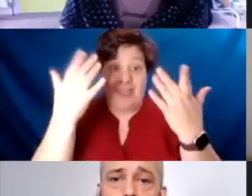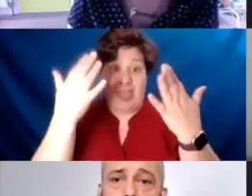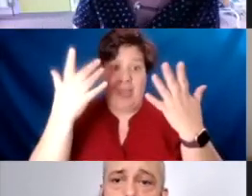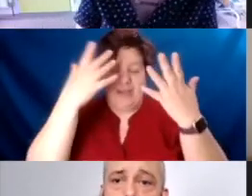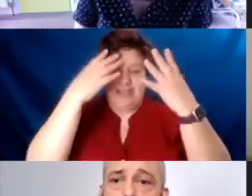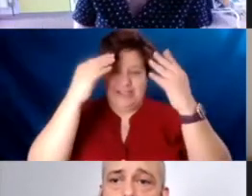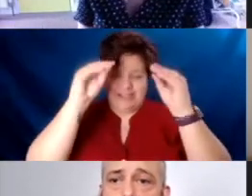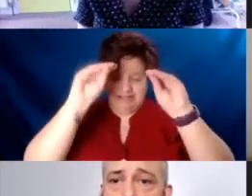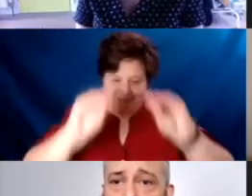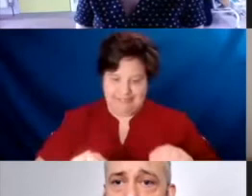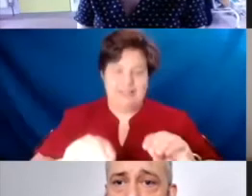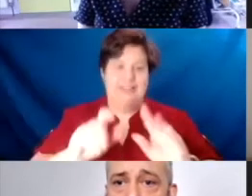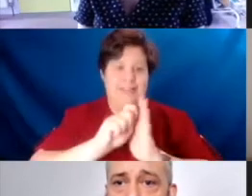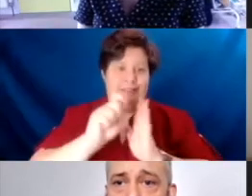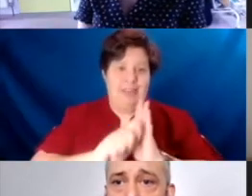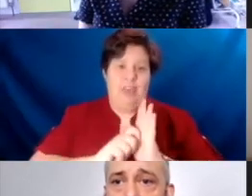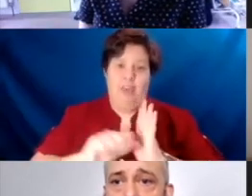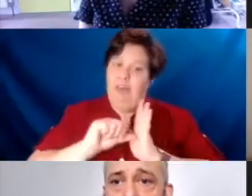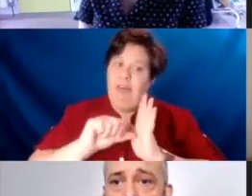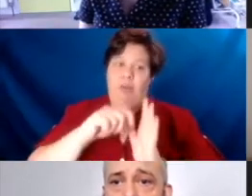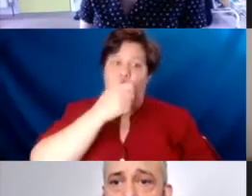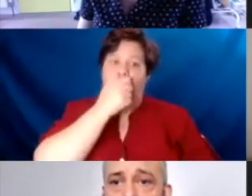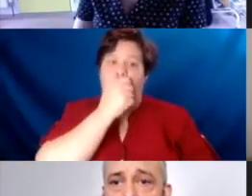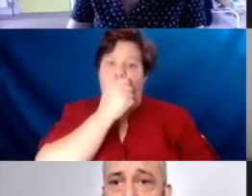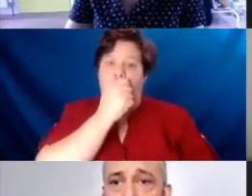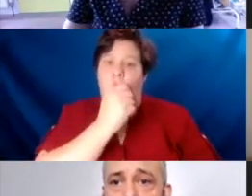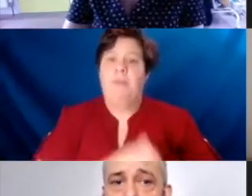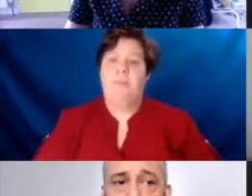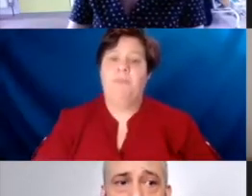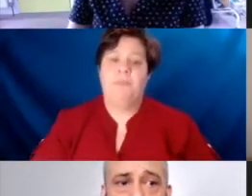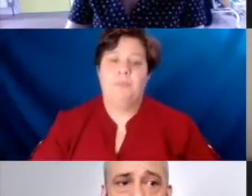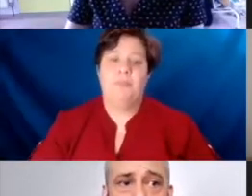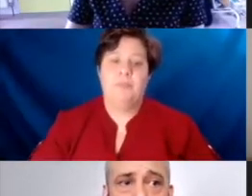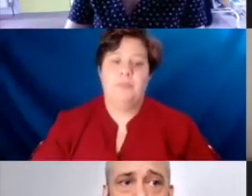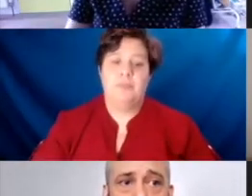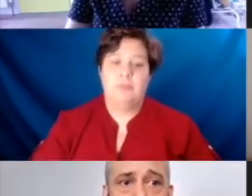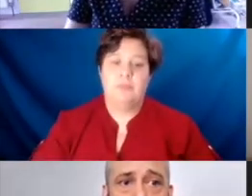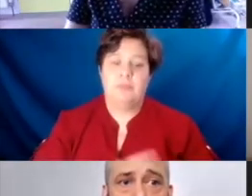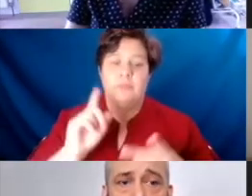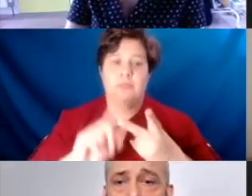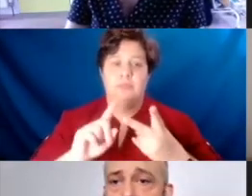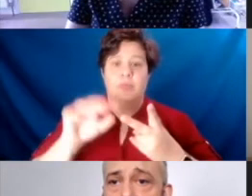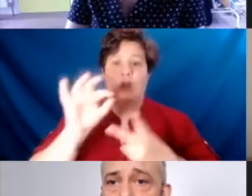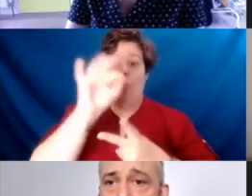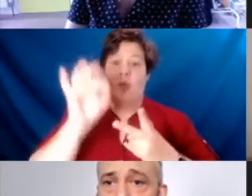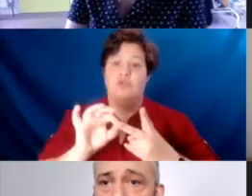the application. Which is not funny, but really hard. The second question I have is,